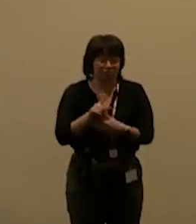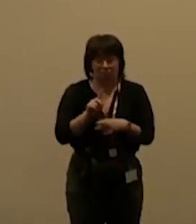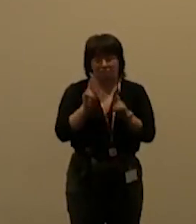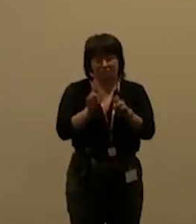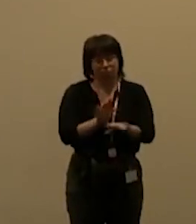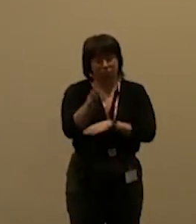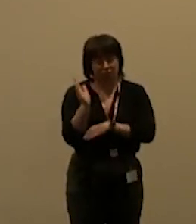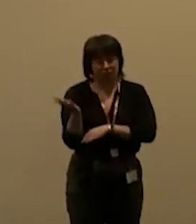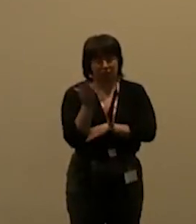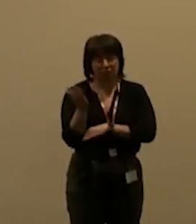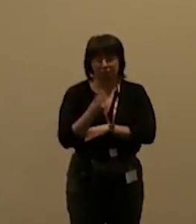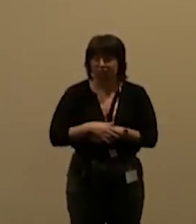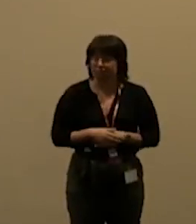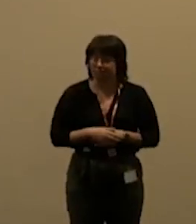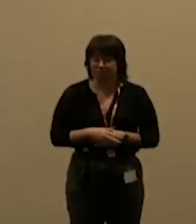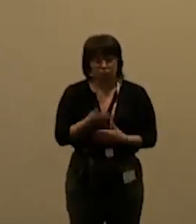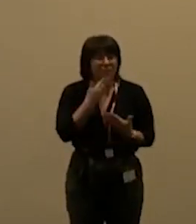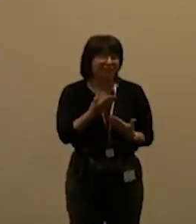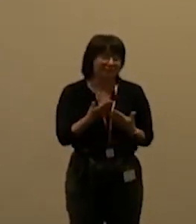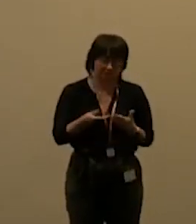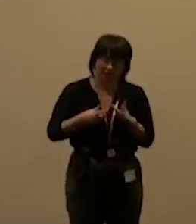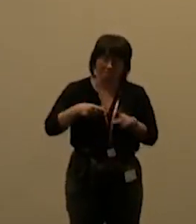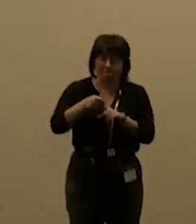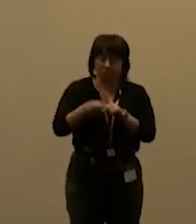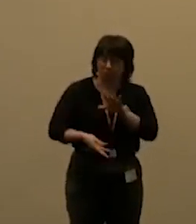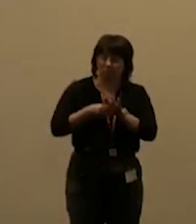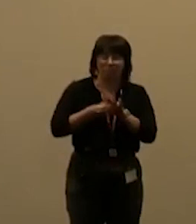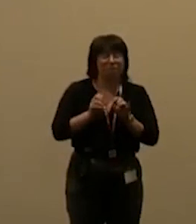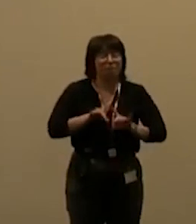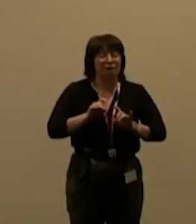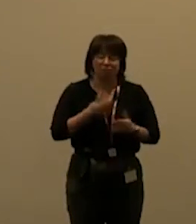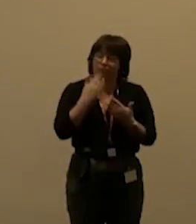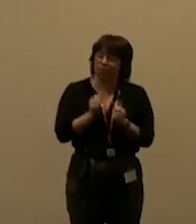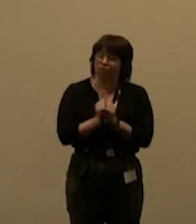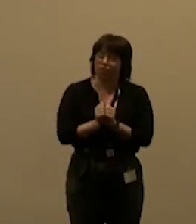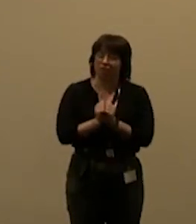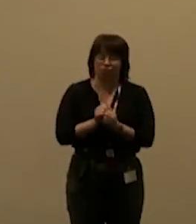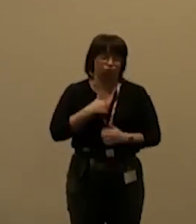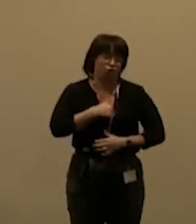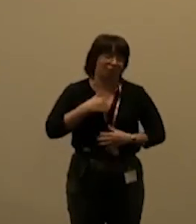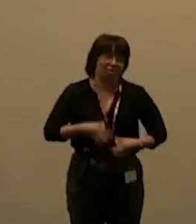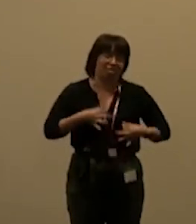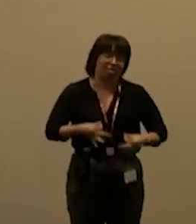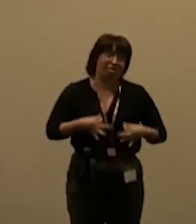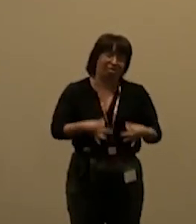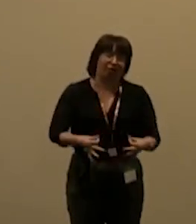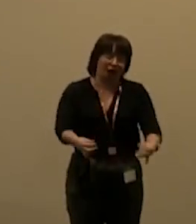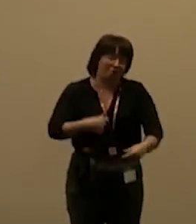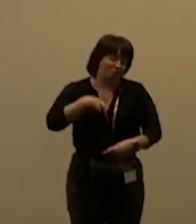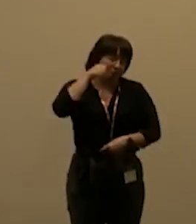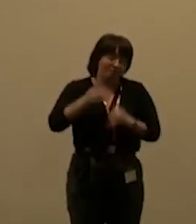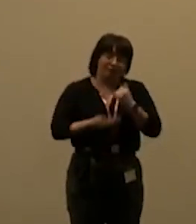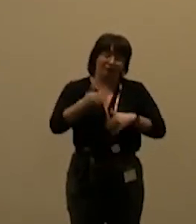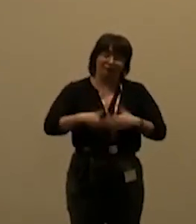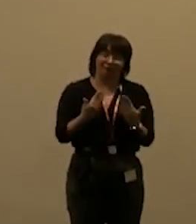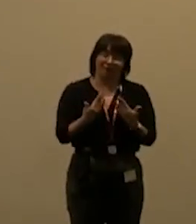iteration of do of this. Yeah, if you could leave us anything in the app, it would be much appreciated. Apologies for keeping it even longer. I appreciate it on the last session of the